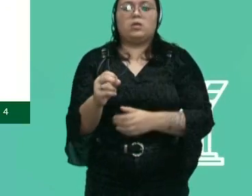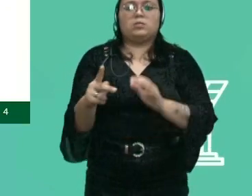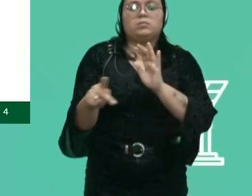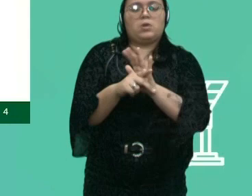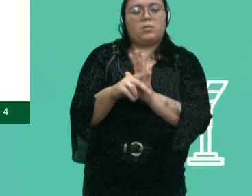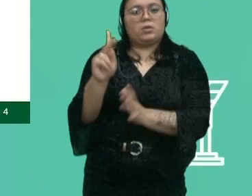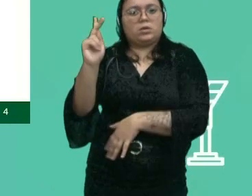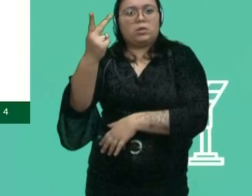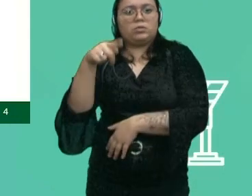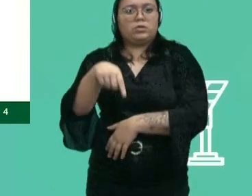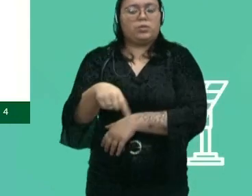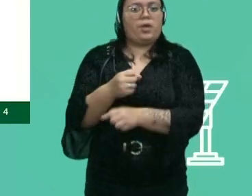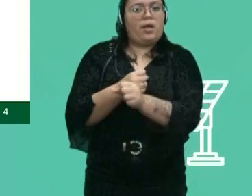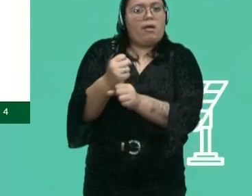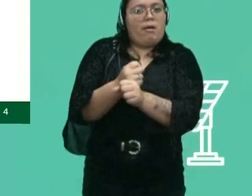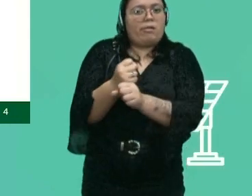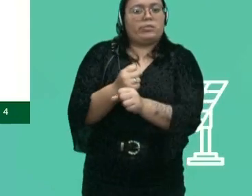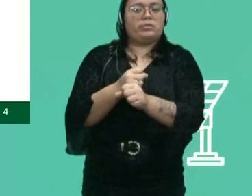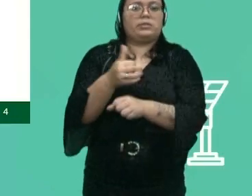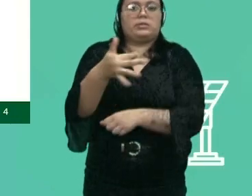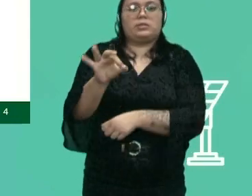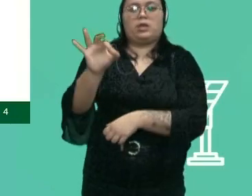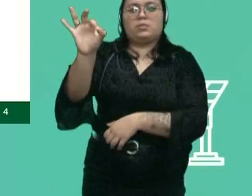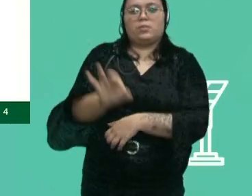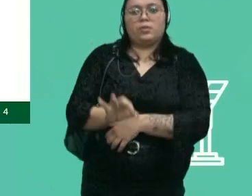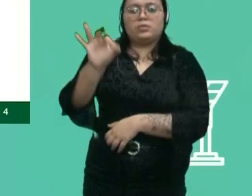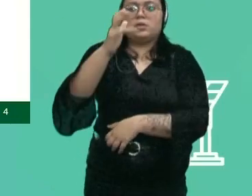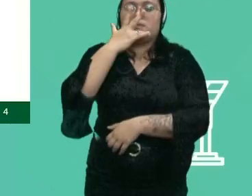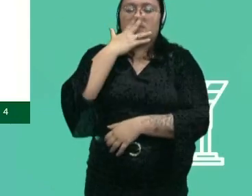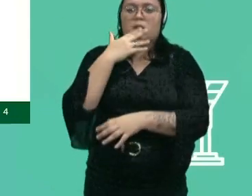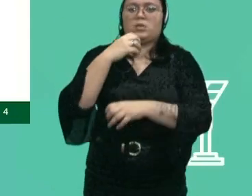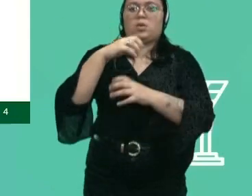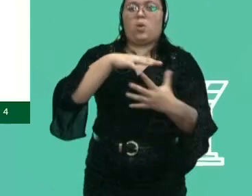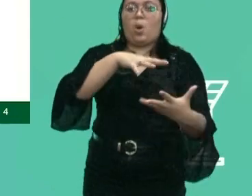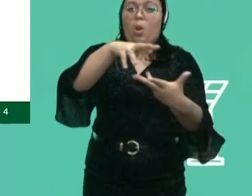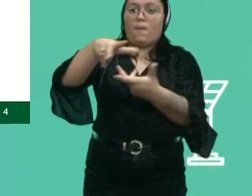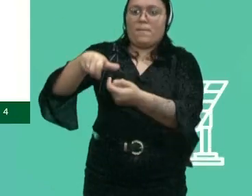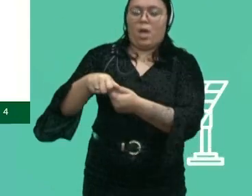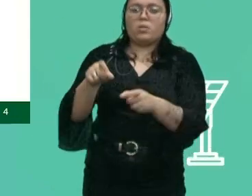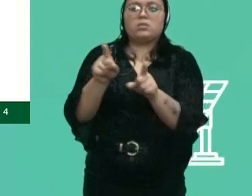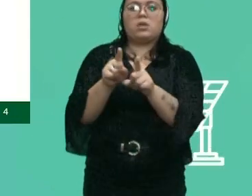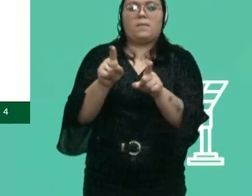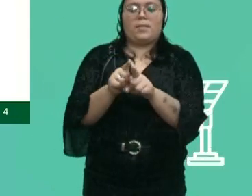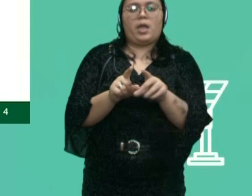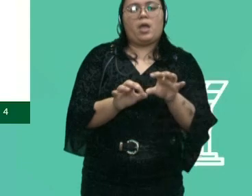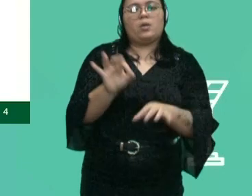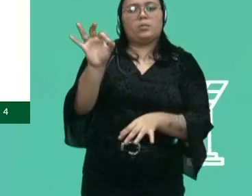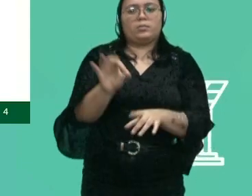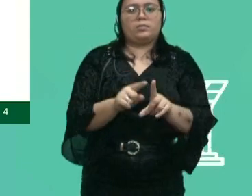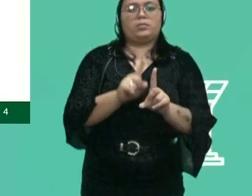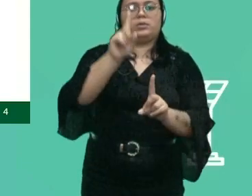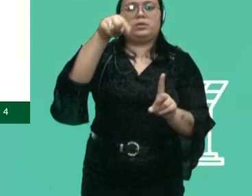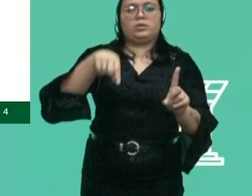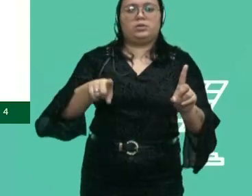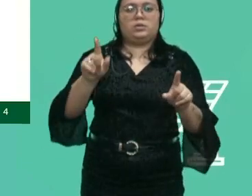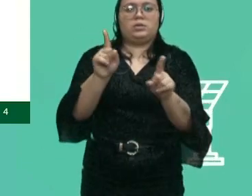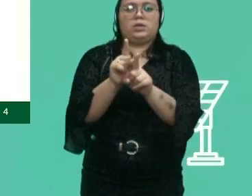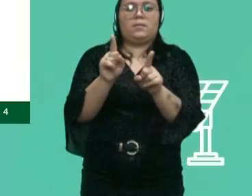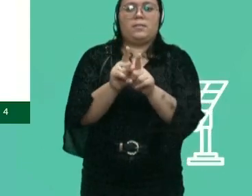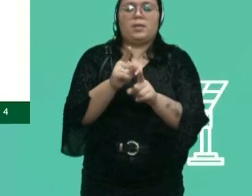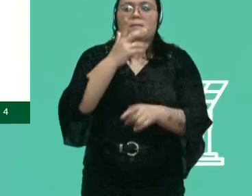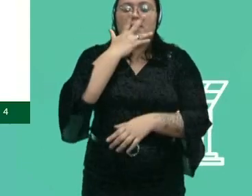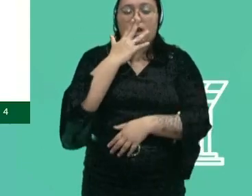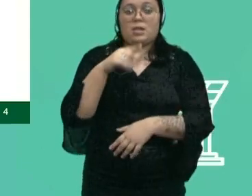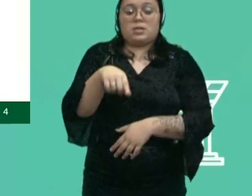10% of the global demand, over 1,600 miles of dedicated pipeline, 3 geological caverns, including the world's